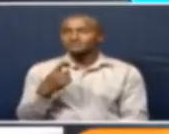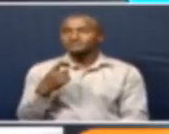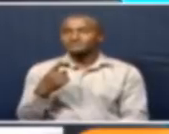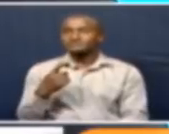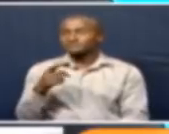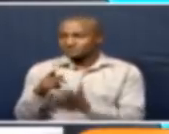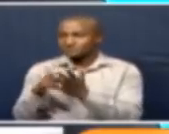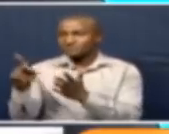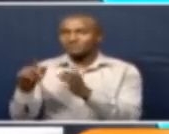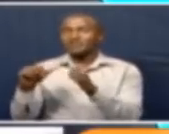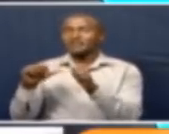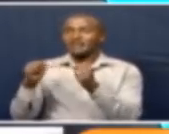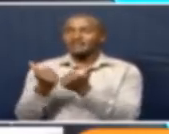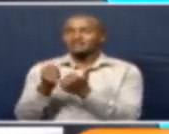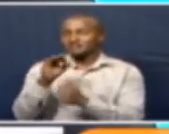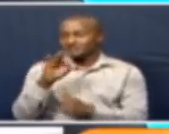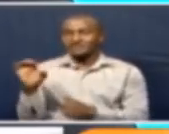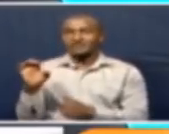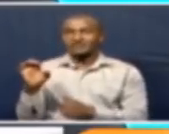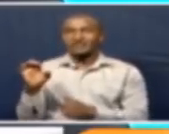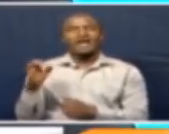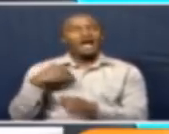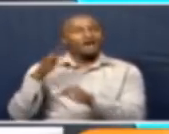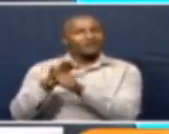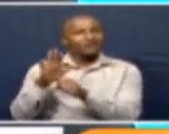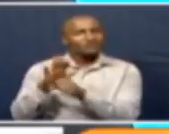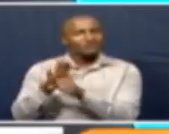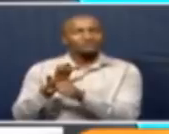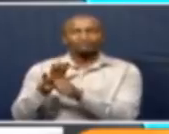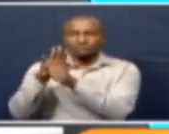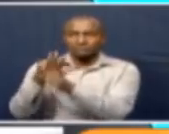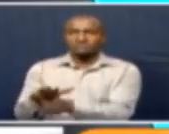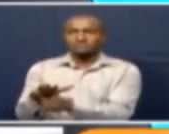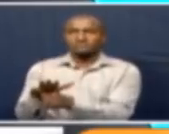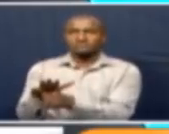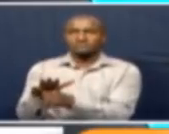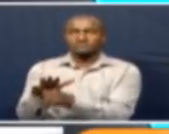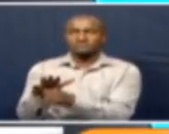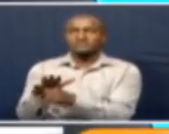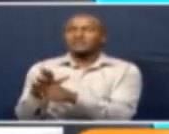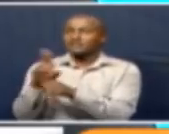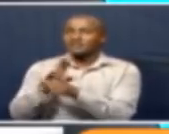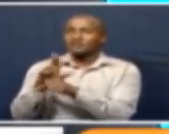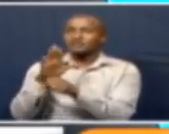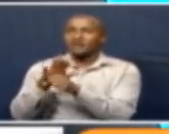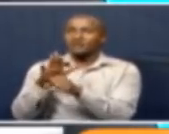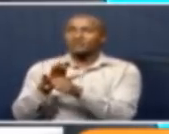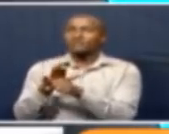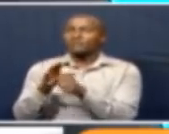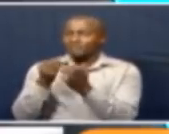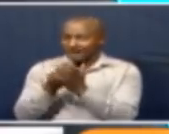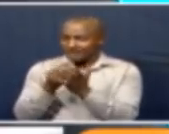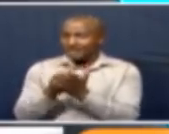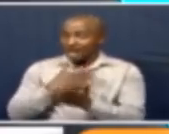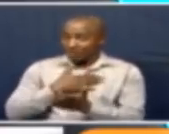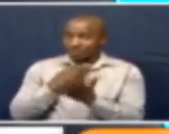the agency fee. Mm-hmm. So there's a lot of discrimination, and then there's a lot of they use a lot of models' money,